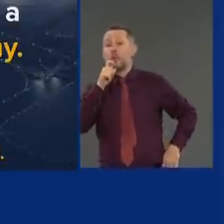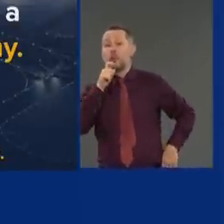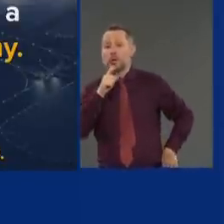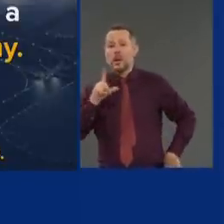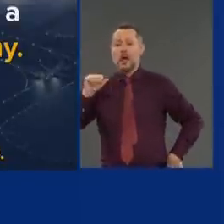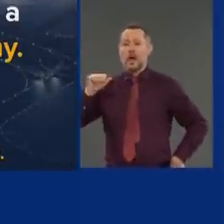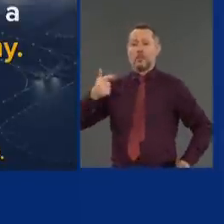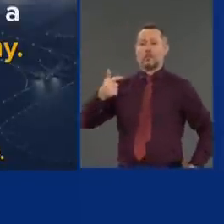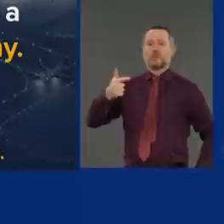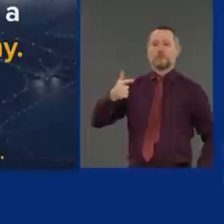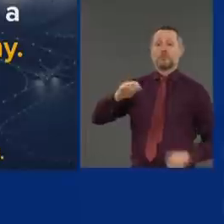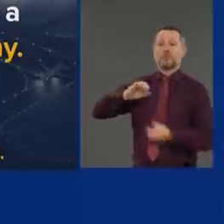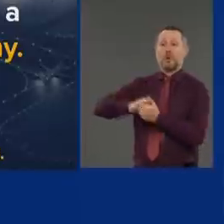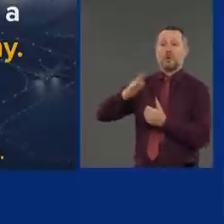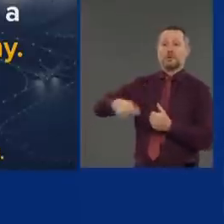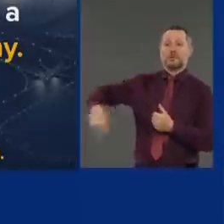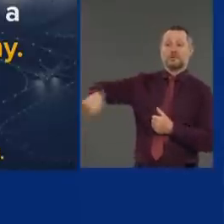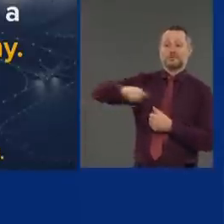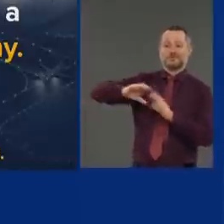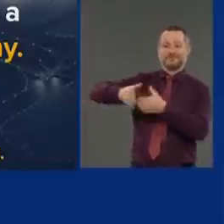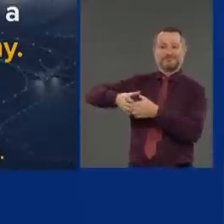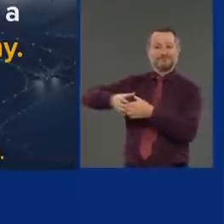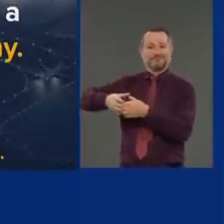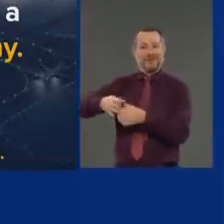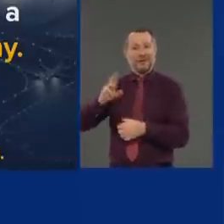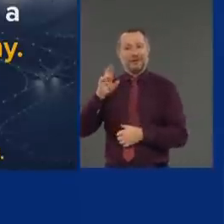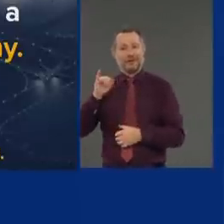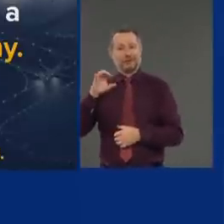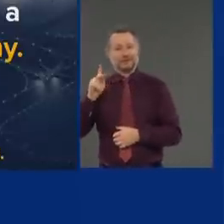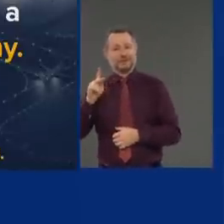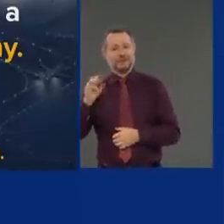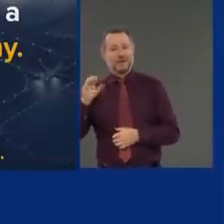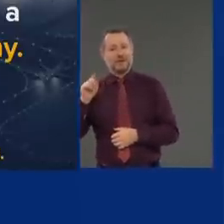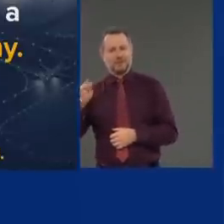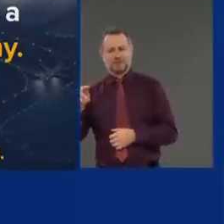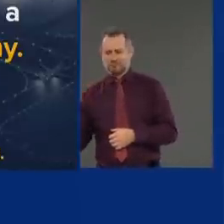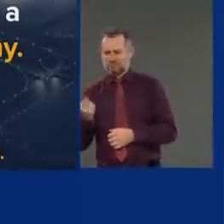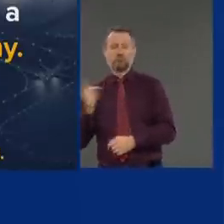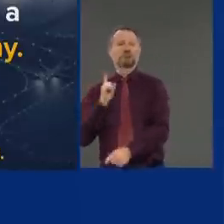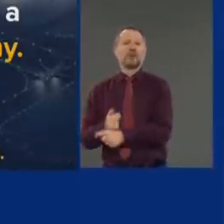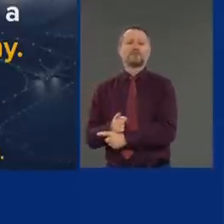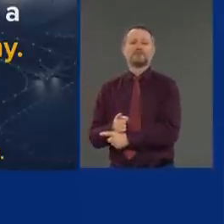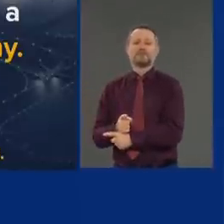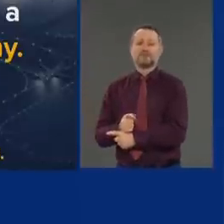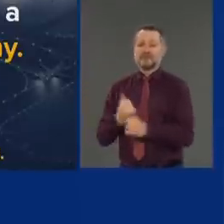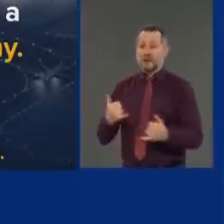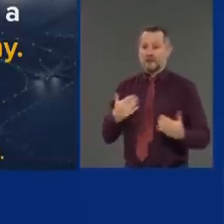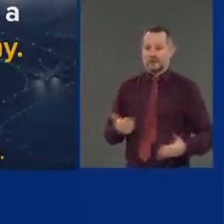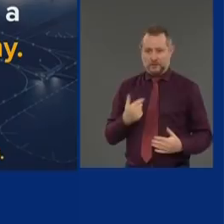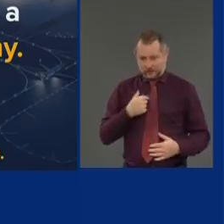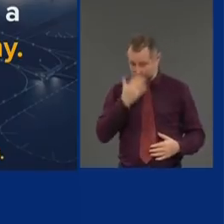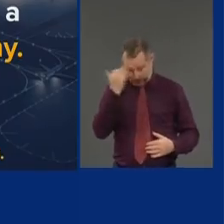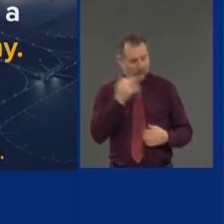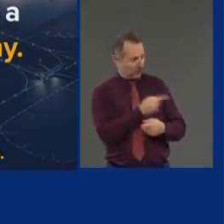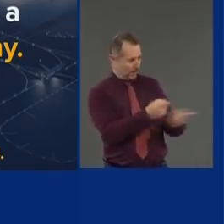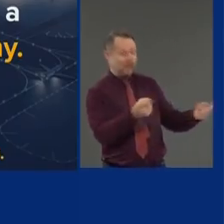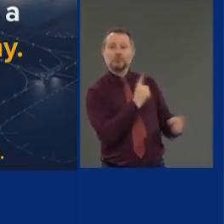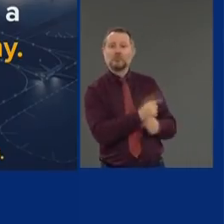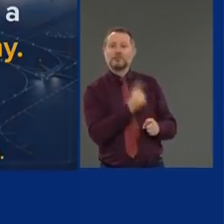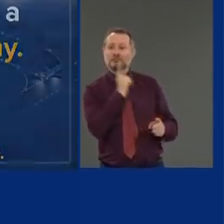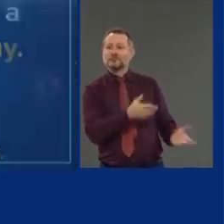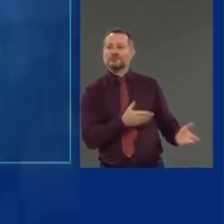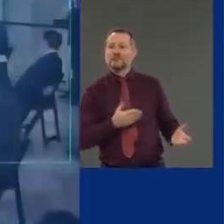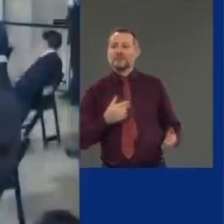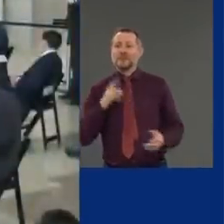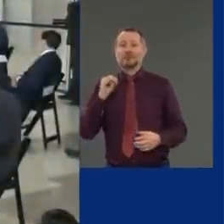Cotton. And they were right. And we're here today because they were right. Mr. Rick Cotton.